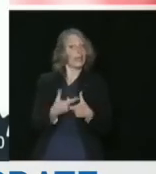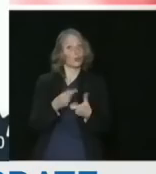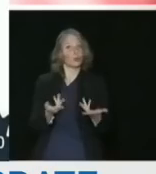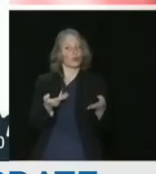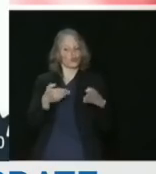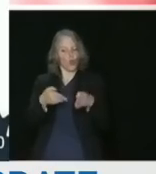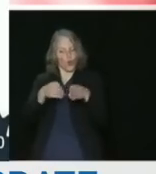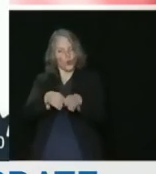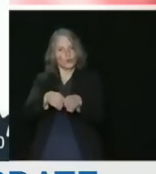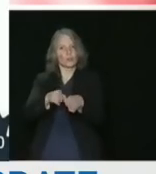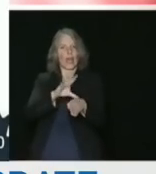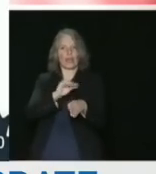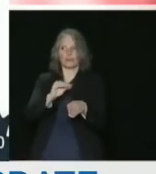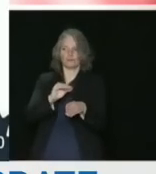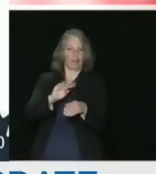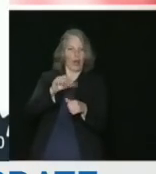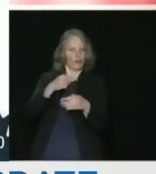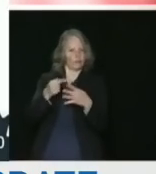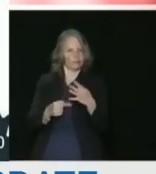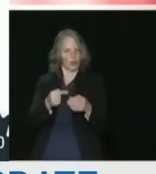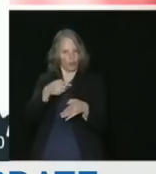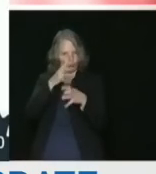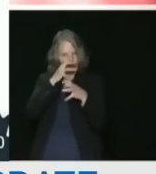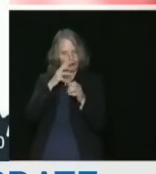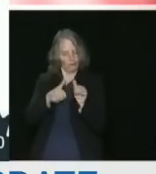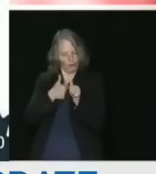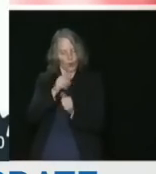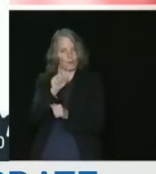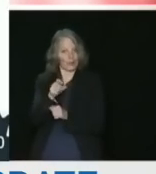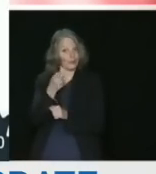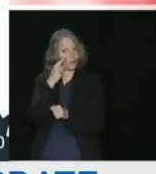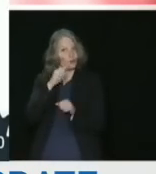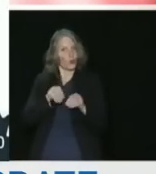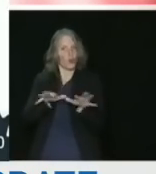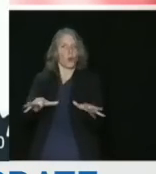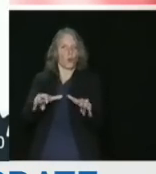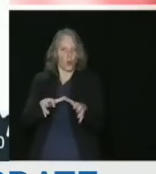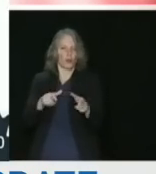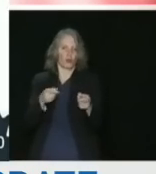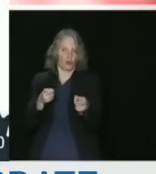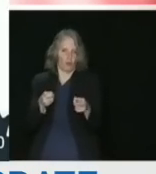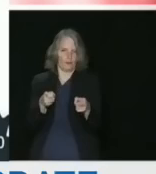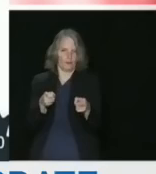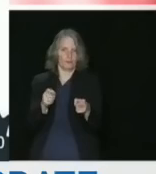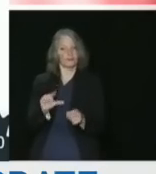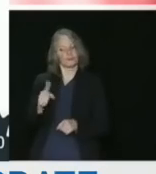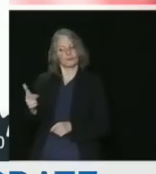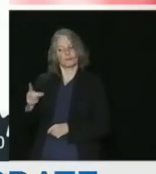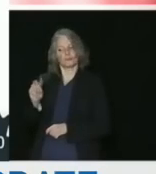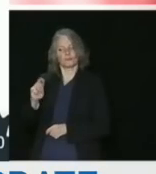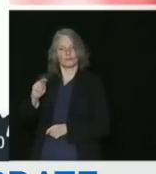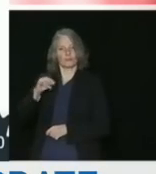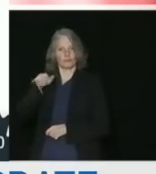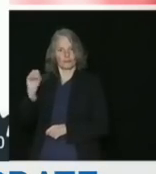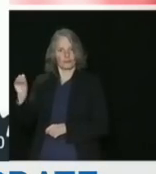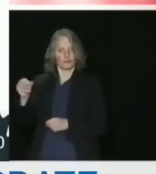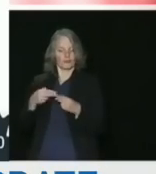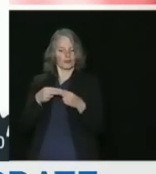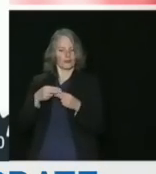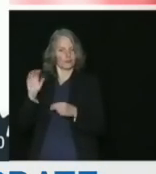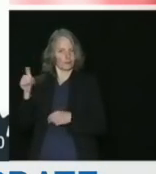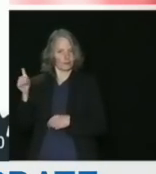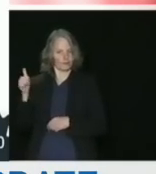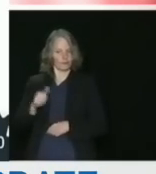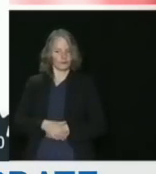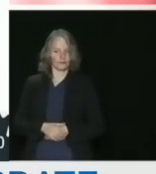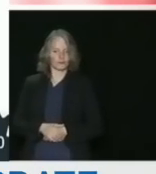to interrupt the rapid and risky spread. Diapositive 10. Slide Les 10. prévisions à long terme